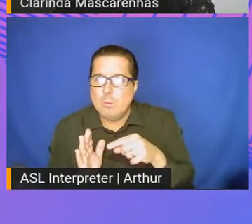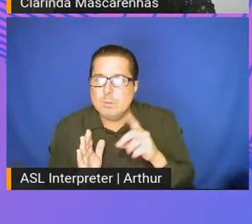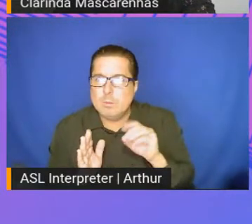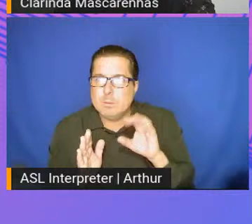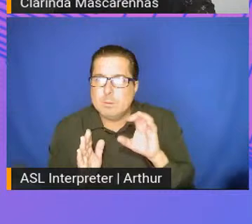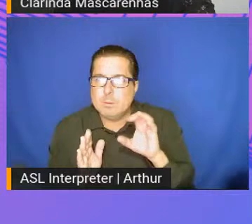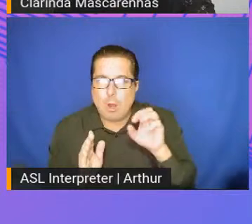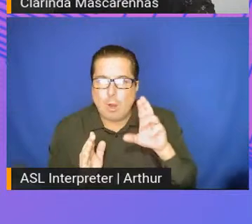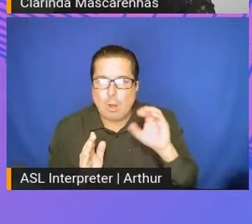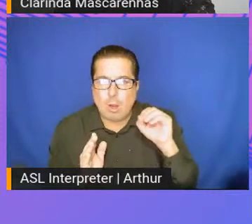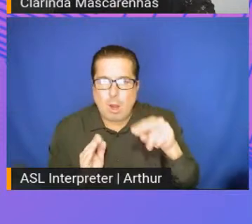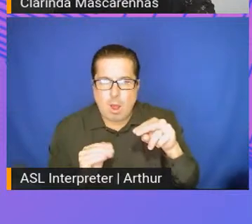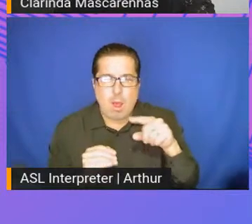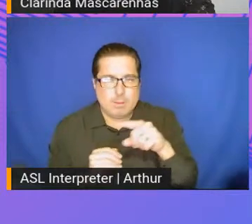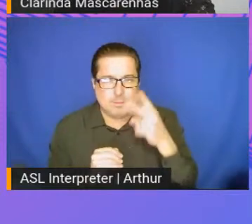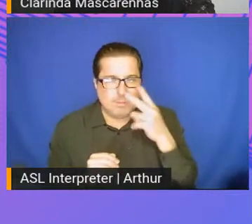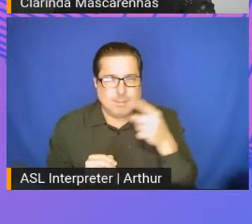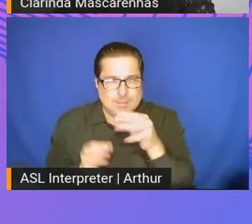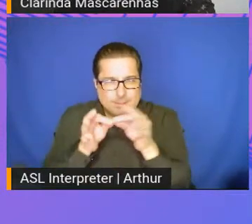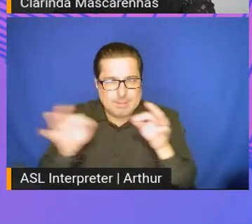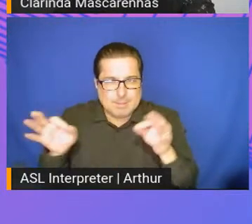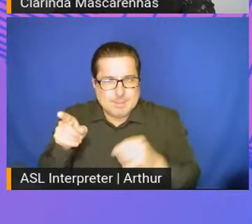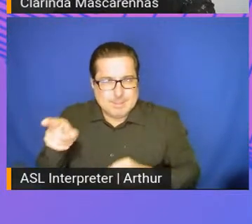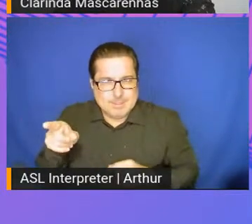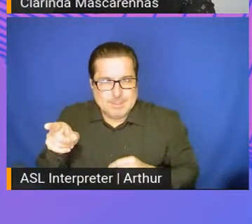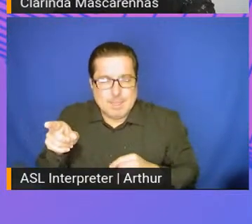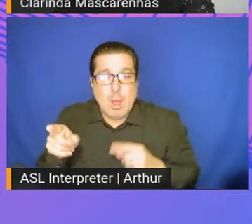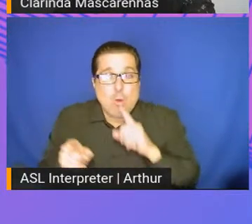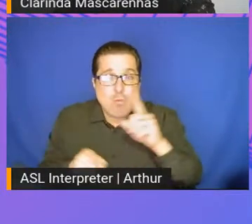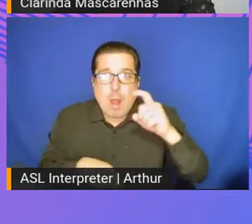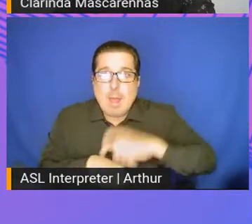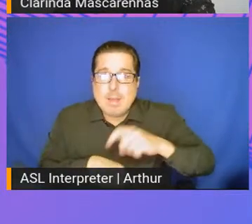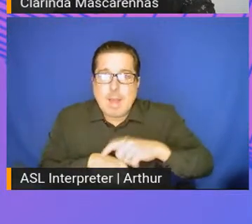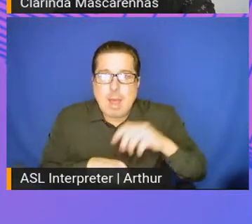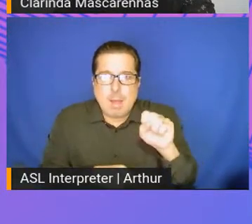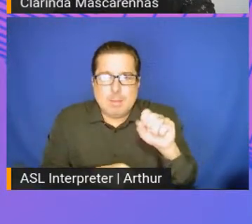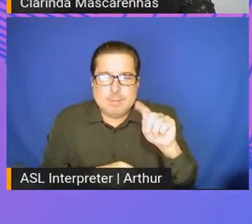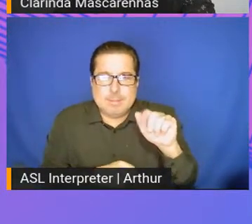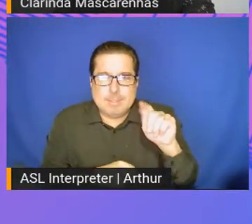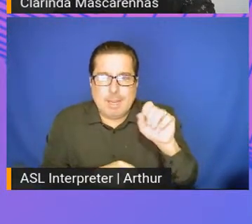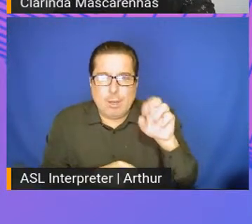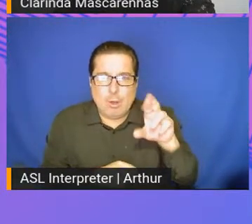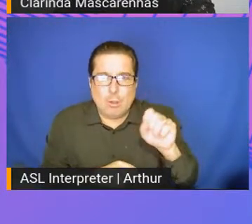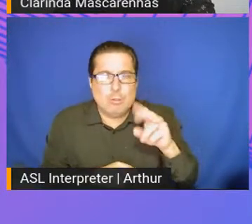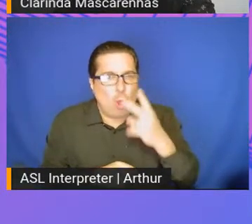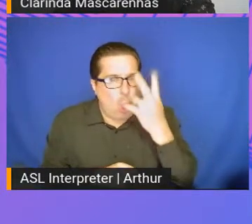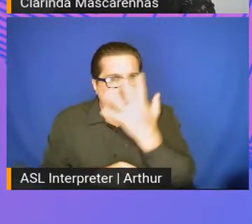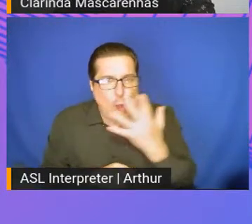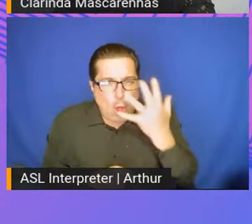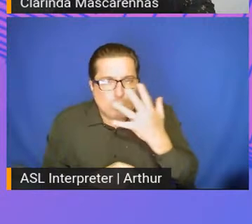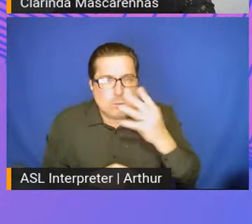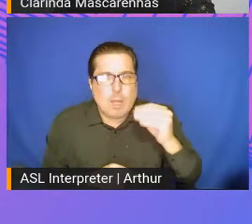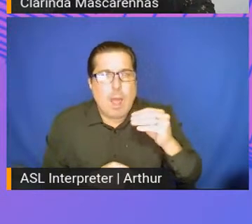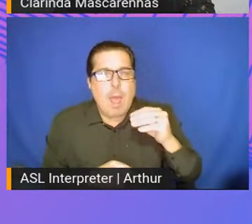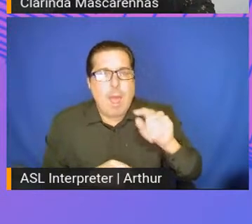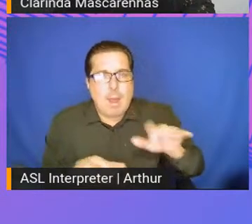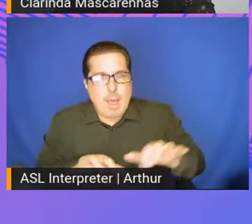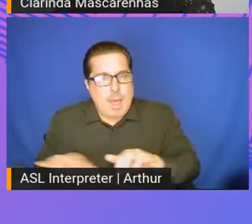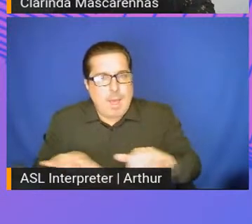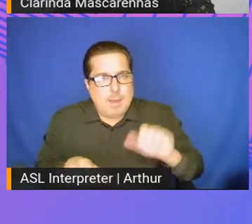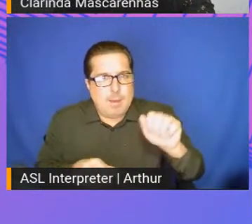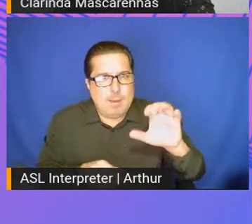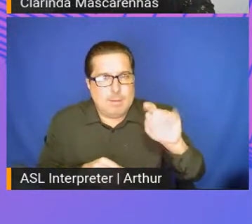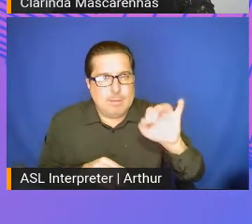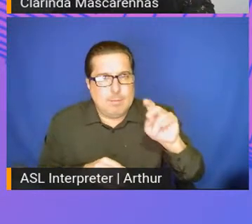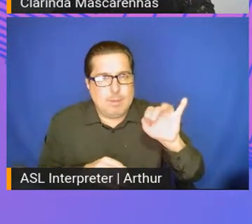And you can also see there's a real-time status regarding the logs and activities.